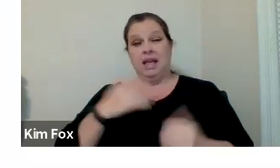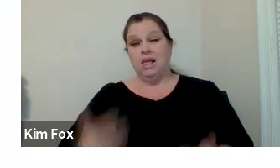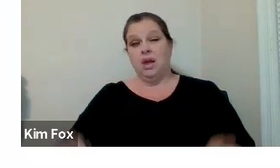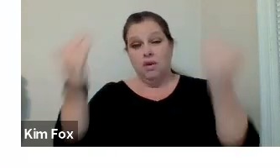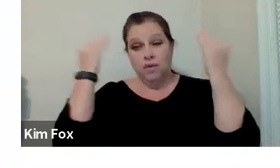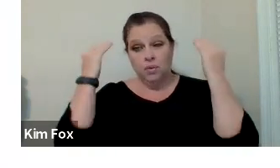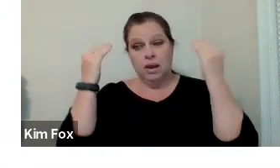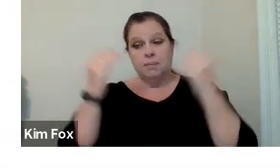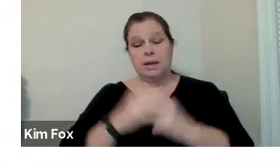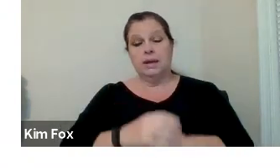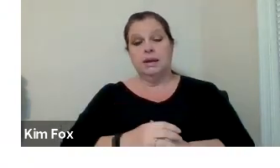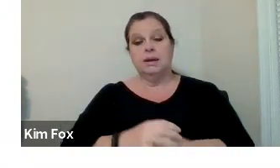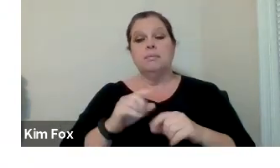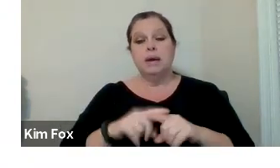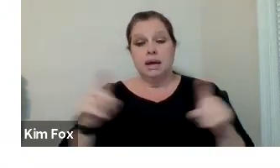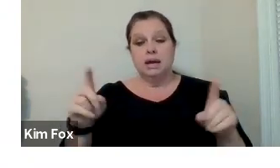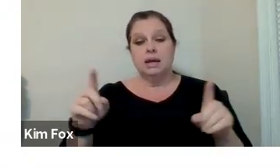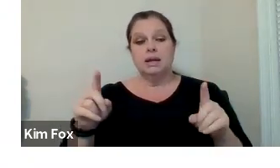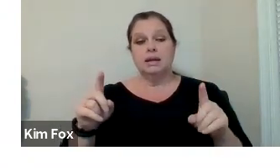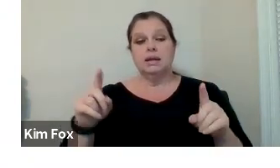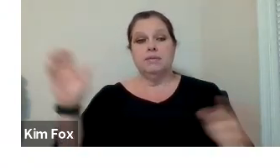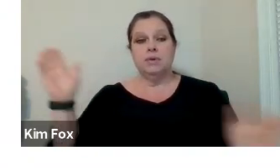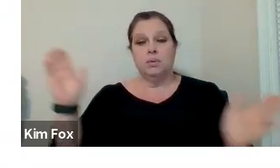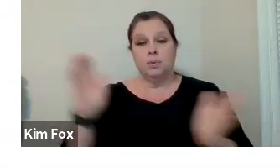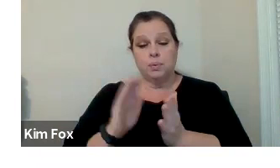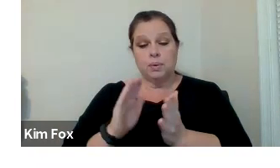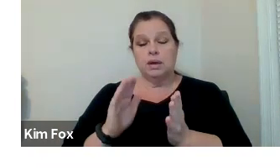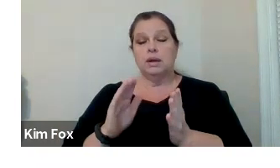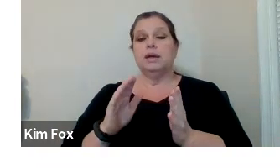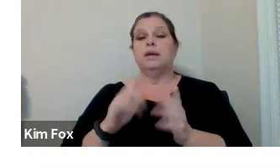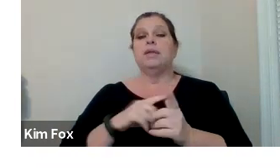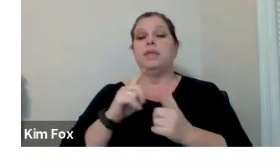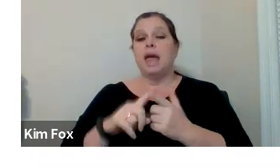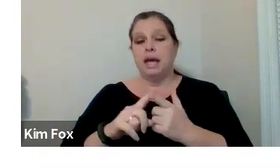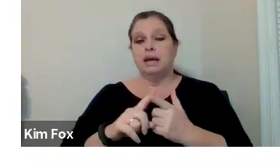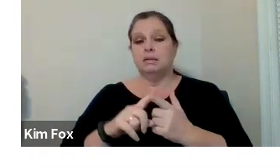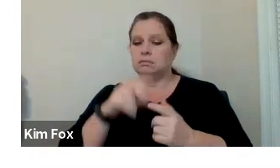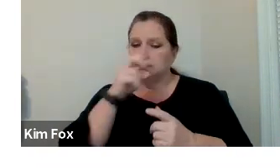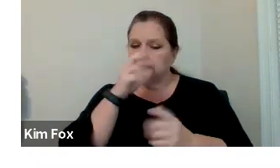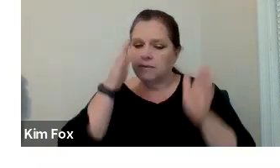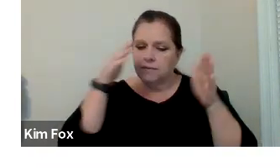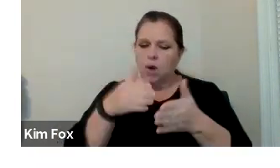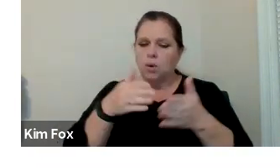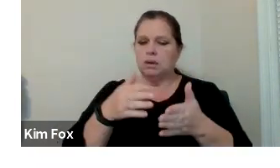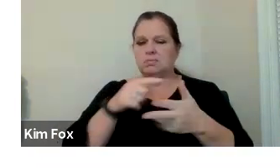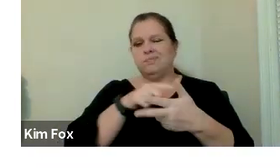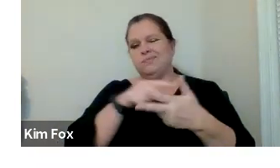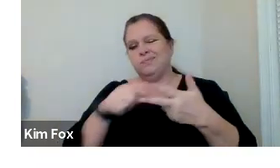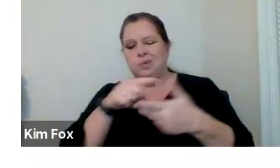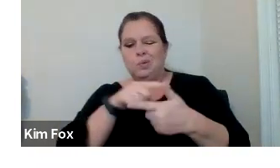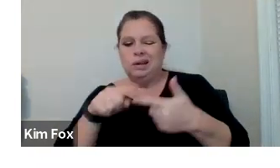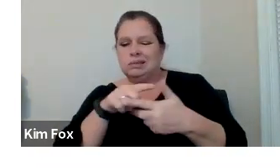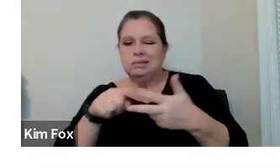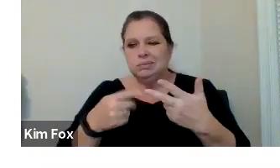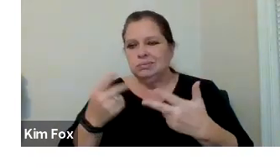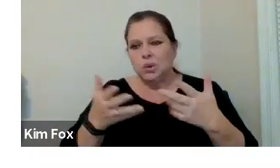overwhelming, but if you can just kind of narrow it down and then really stick to the one or two that you